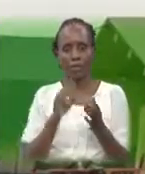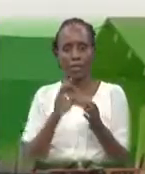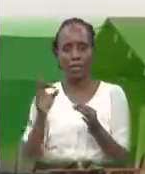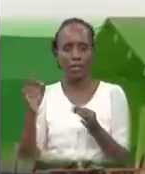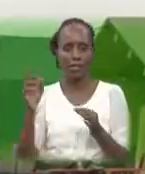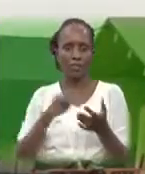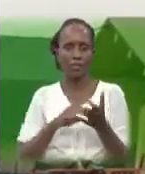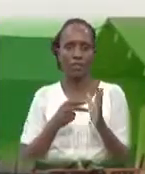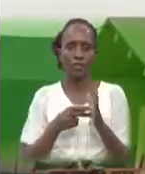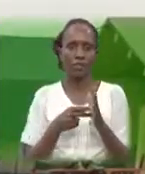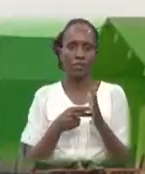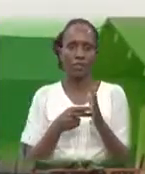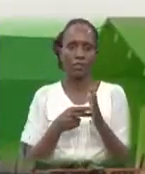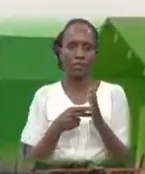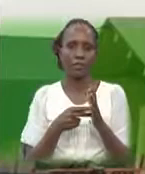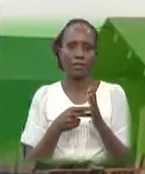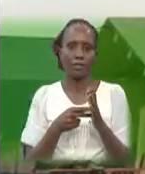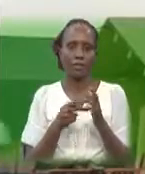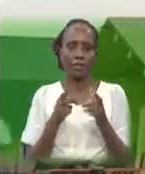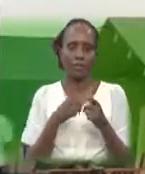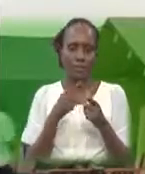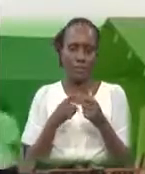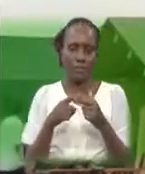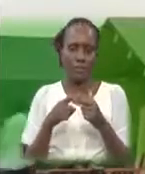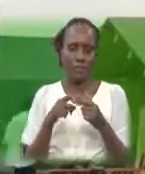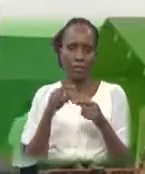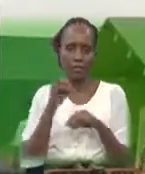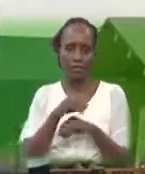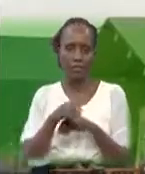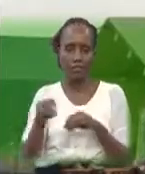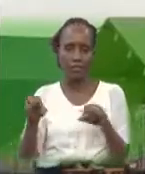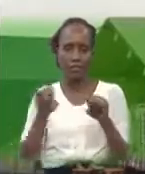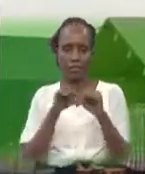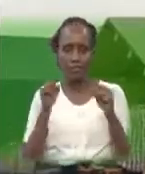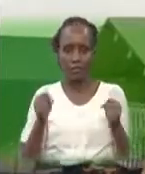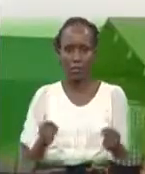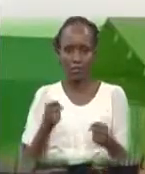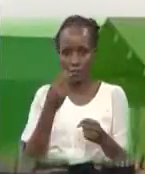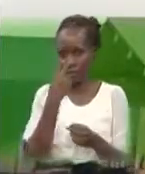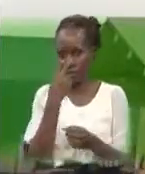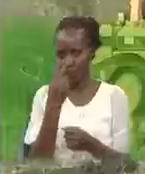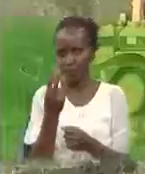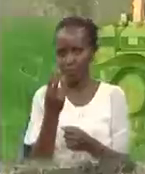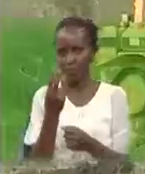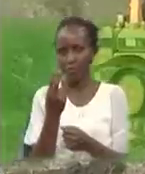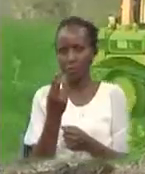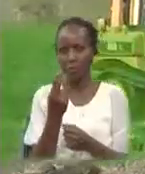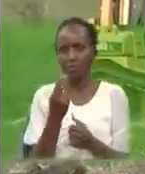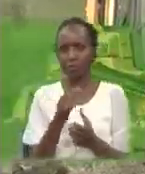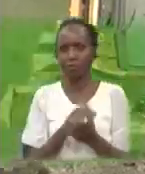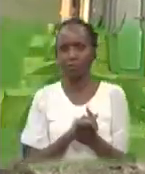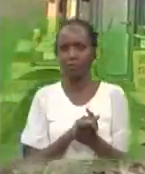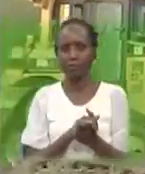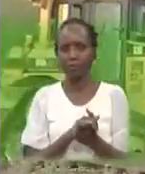million acres project, then those irrigation systems will be determined.